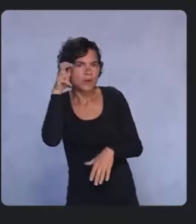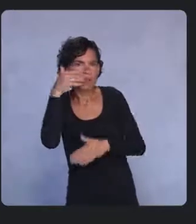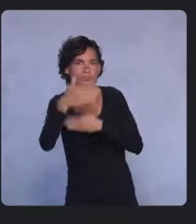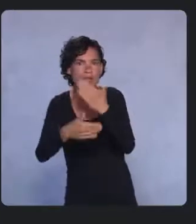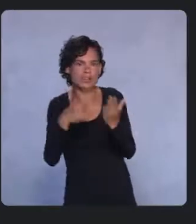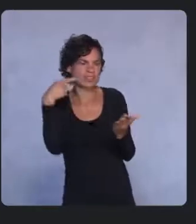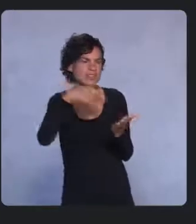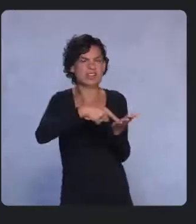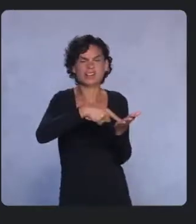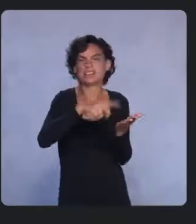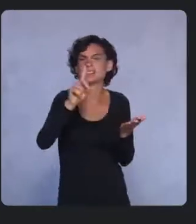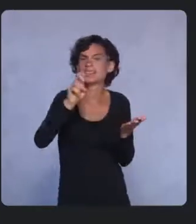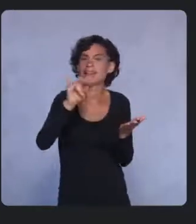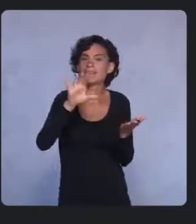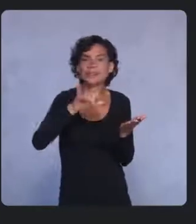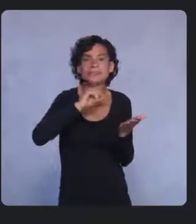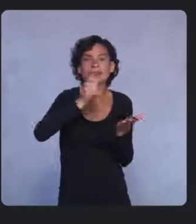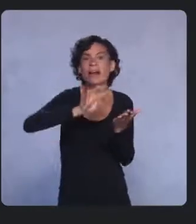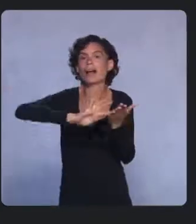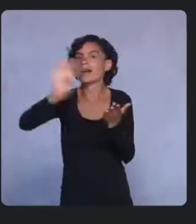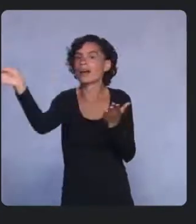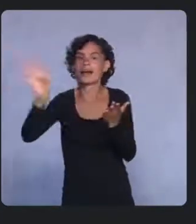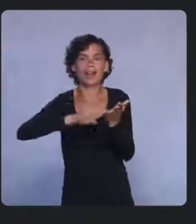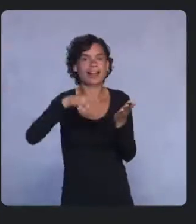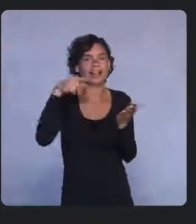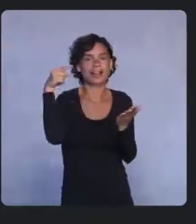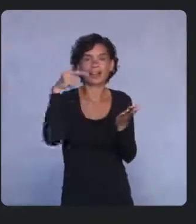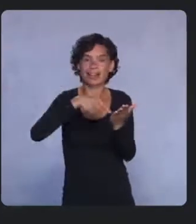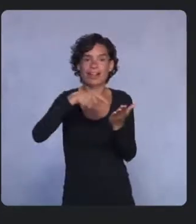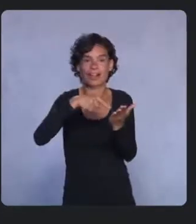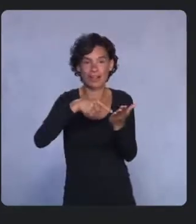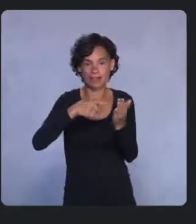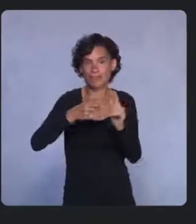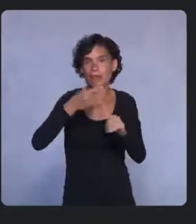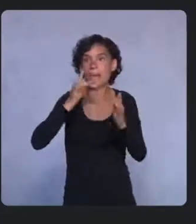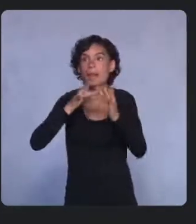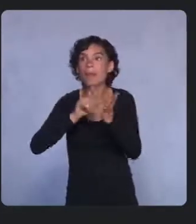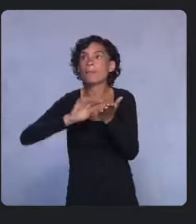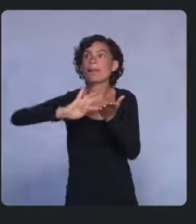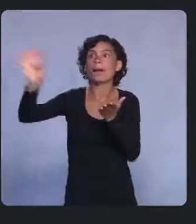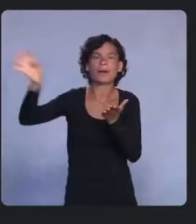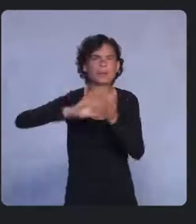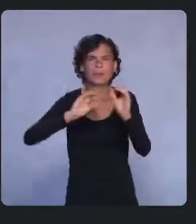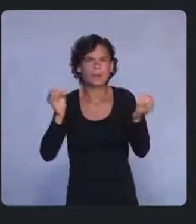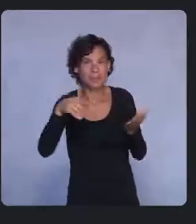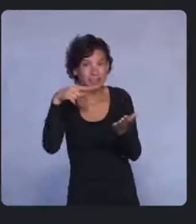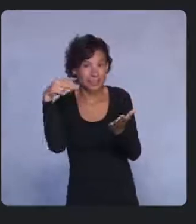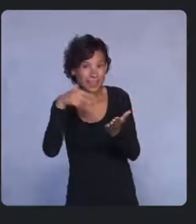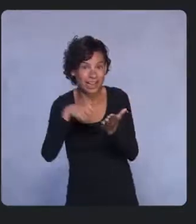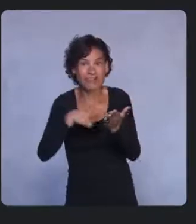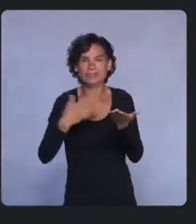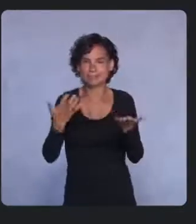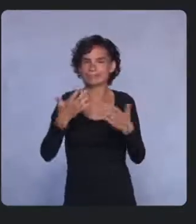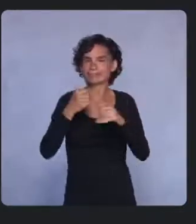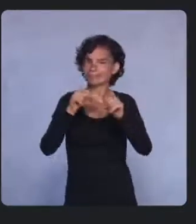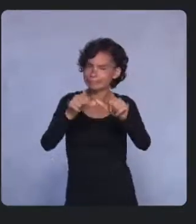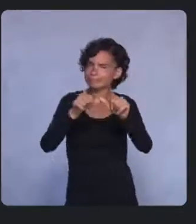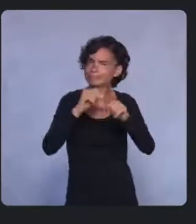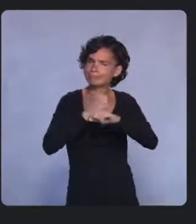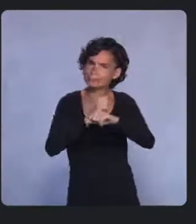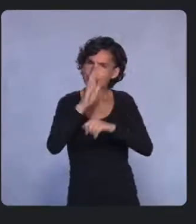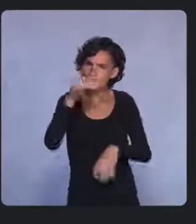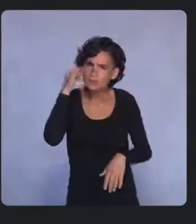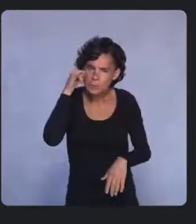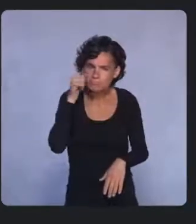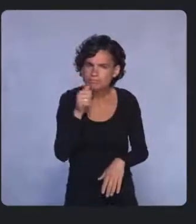your device. It's isolated from the network to preserve your privacy. And like the rest of Android,